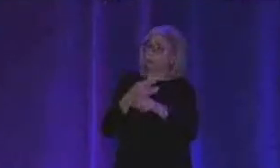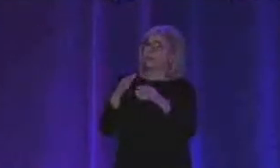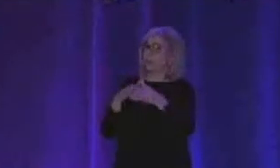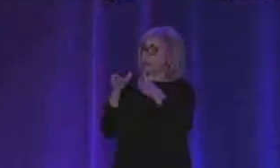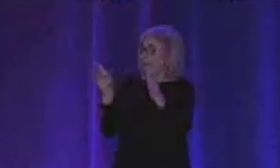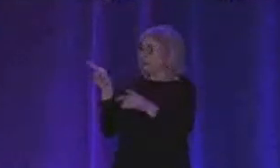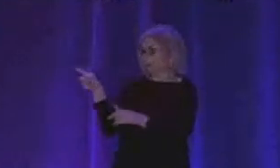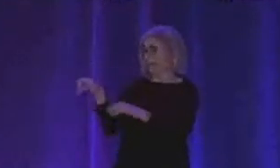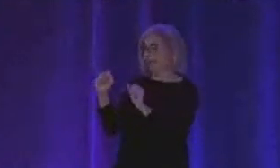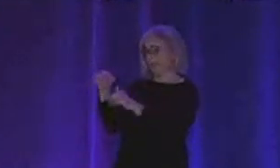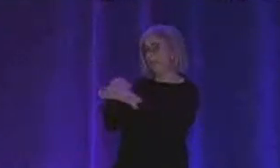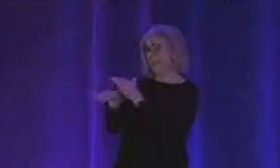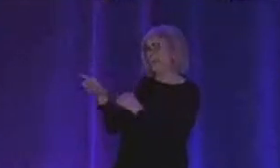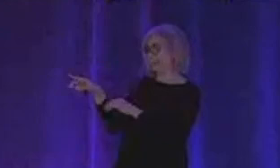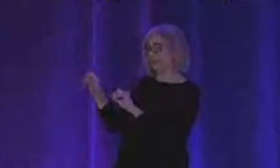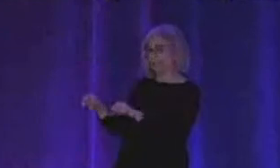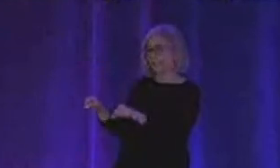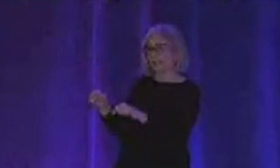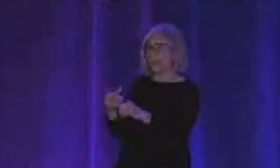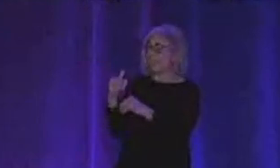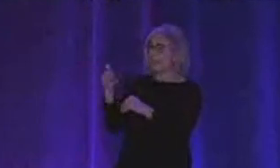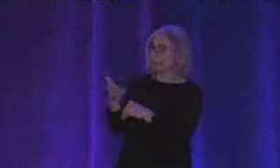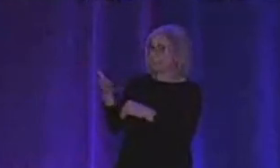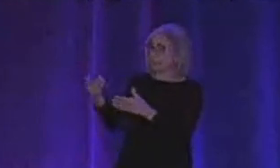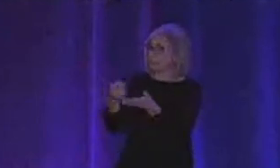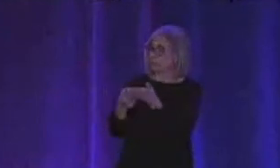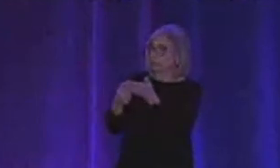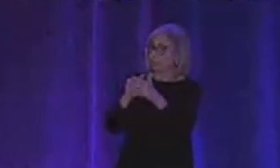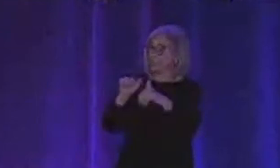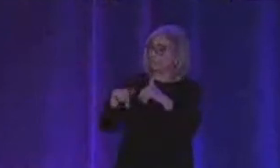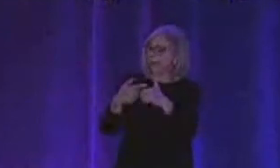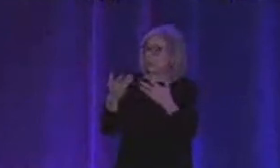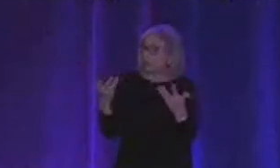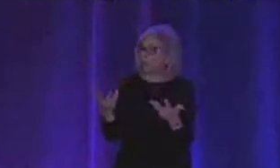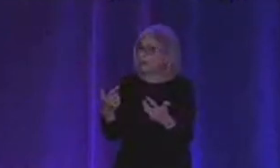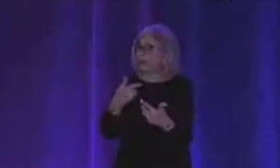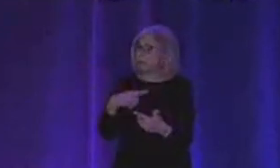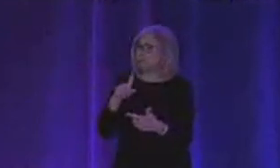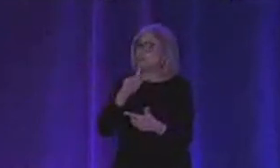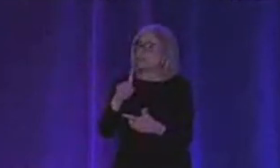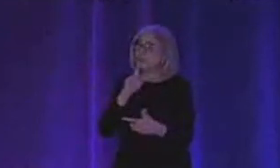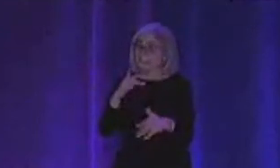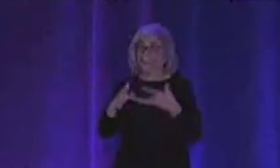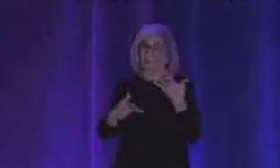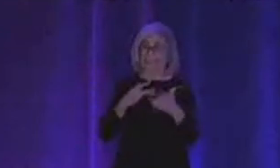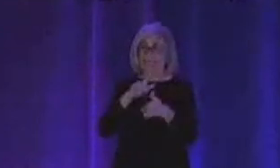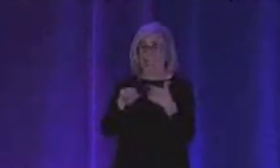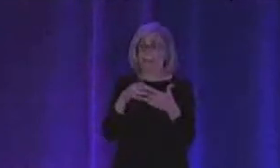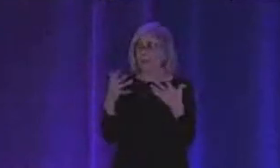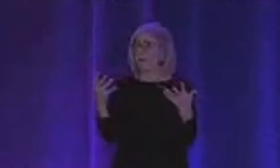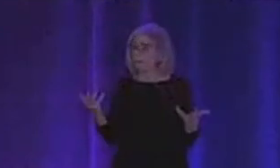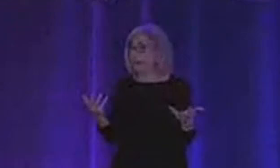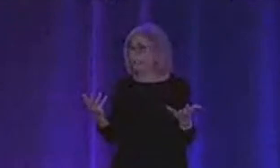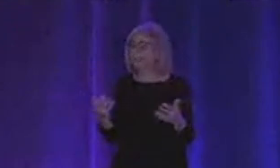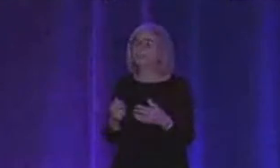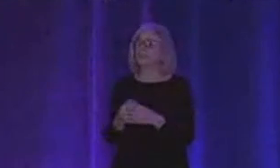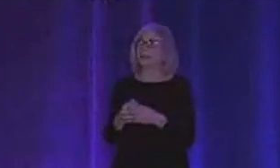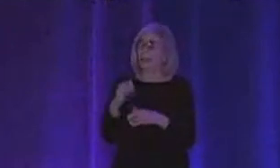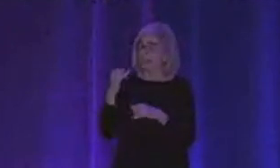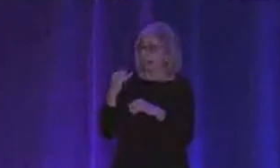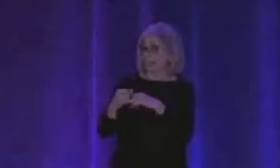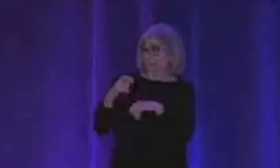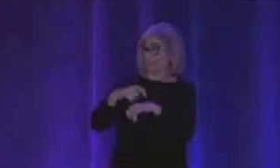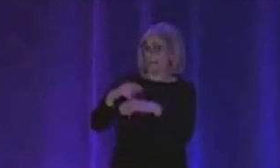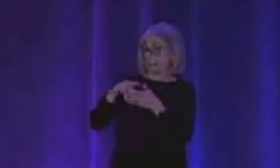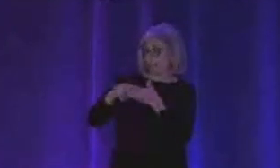key. And the next thing I want to talk about is something that I'm really, really excited about that last time I checked